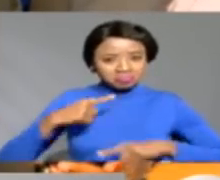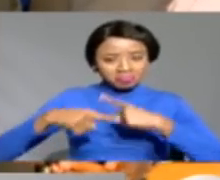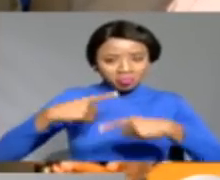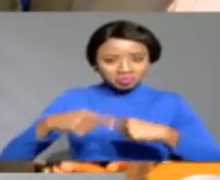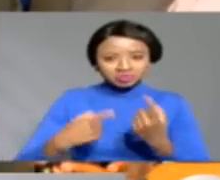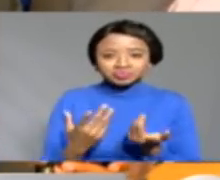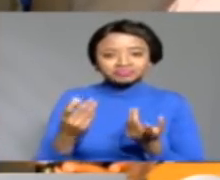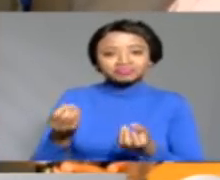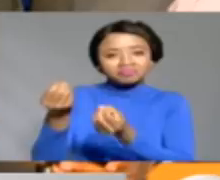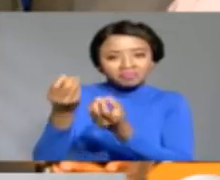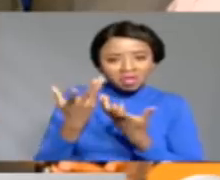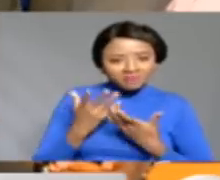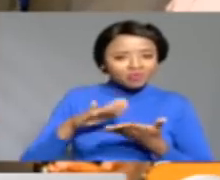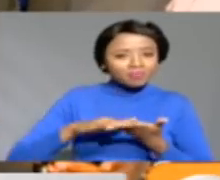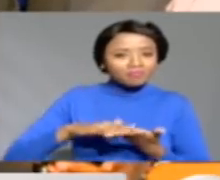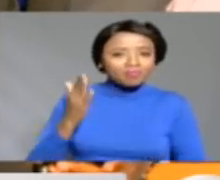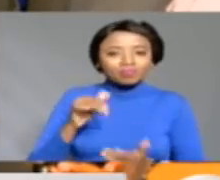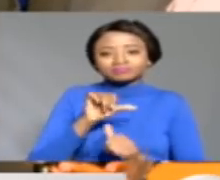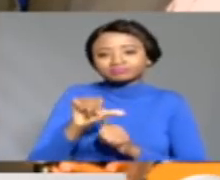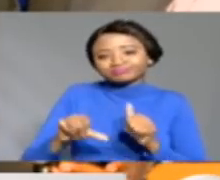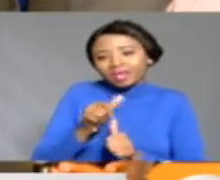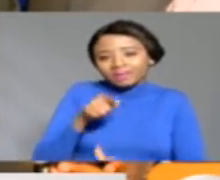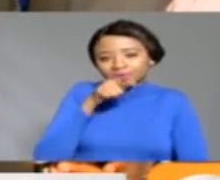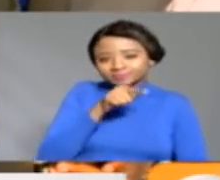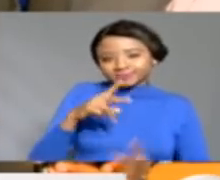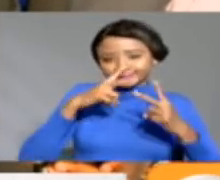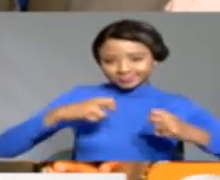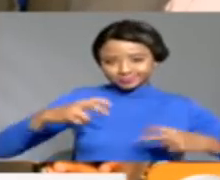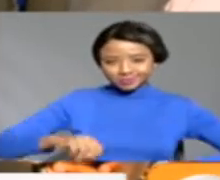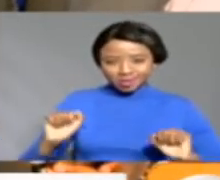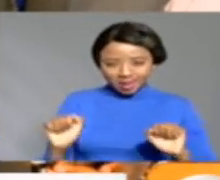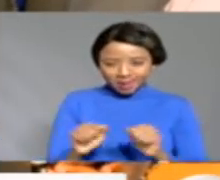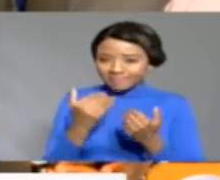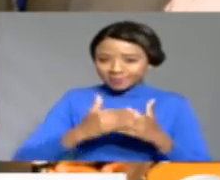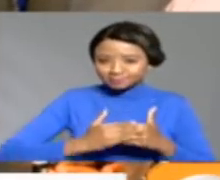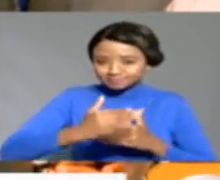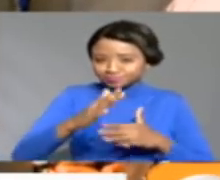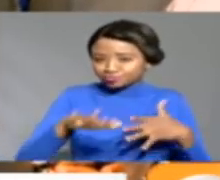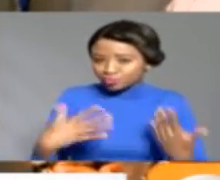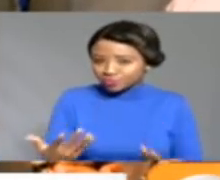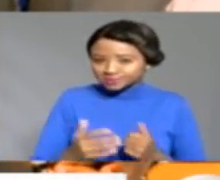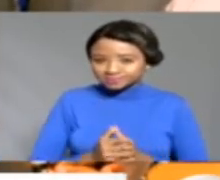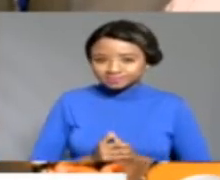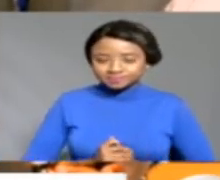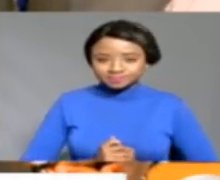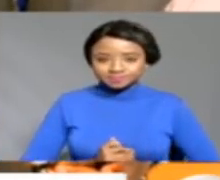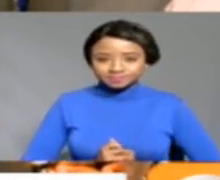us more. What more can you tell us about that autopsy and what happens next?